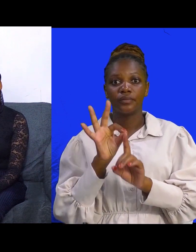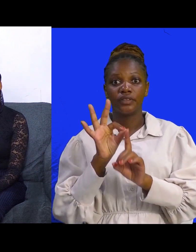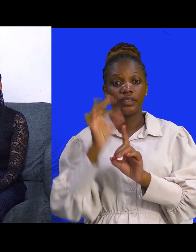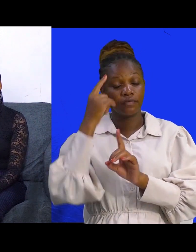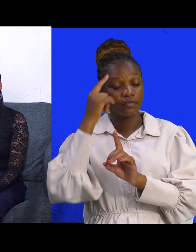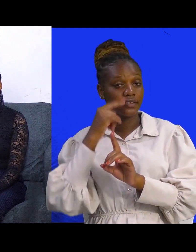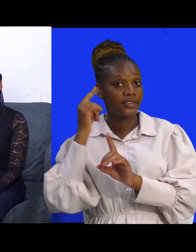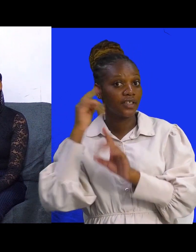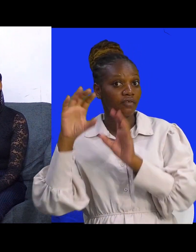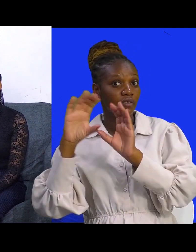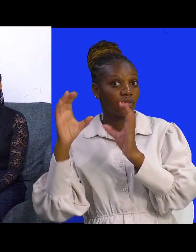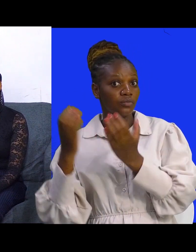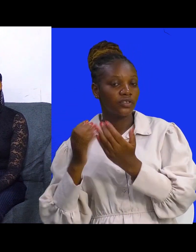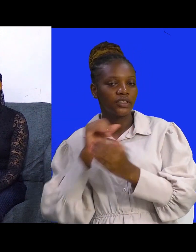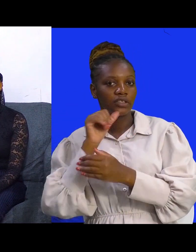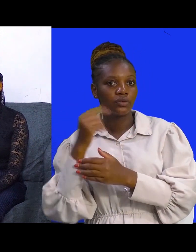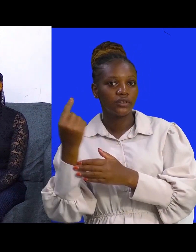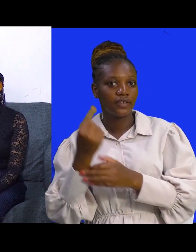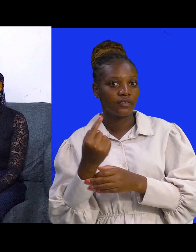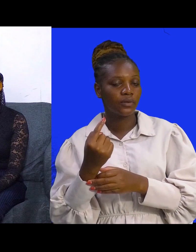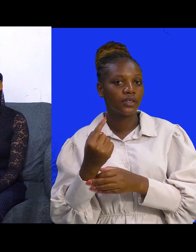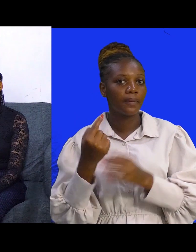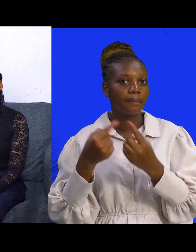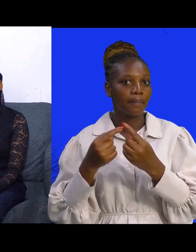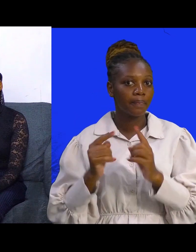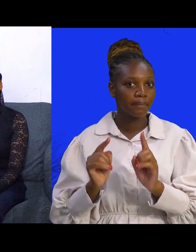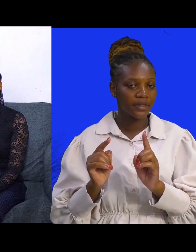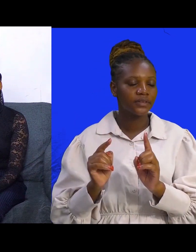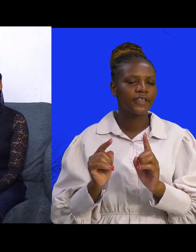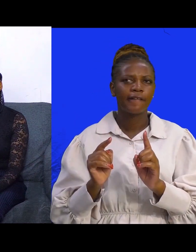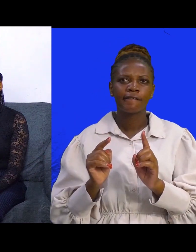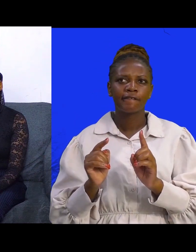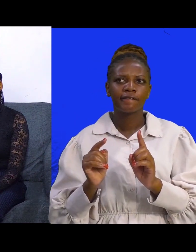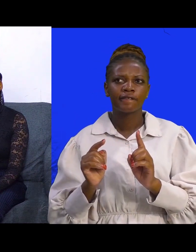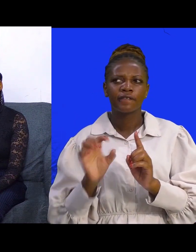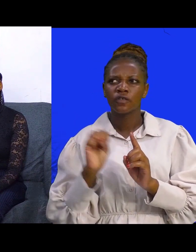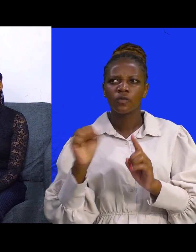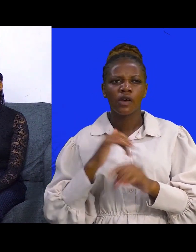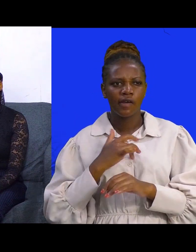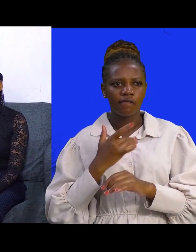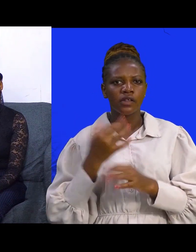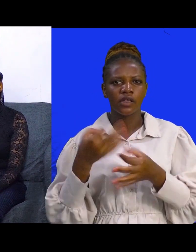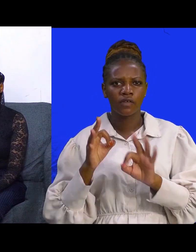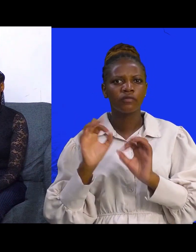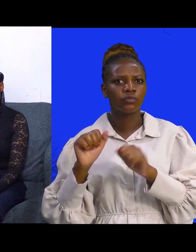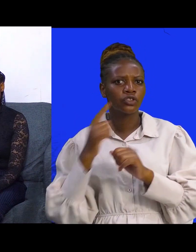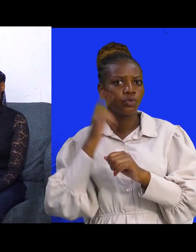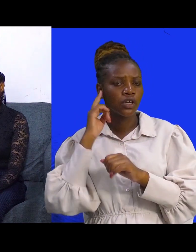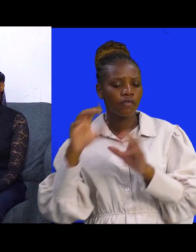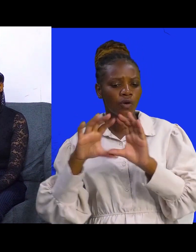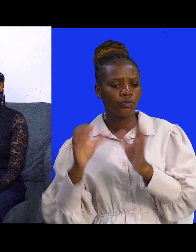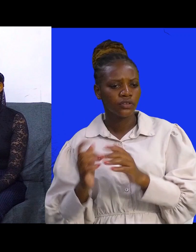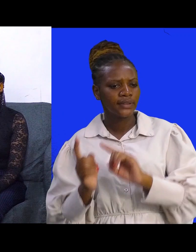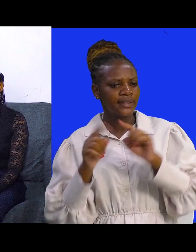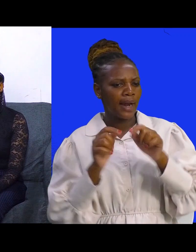told, especially also to the deaf community. Not everyone has been including them to storytellings. So I feel if